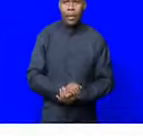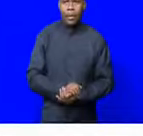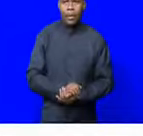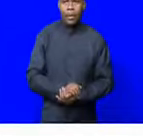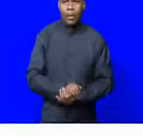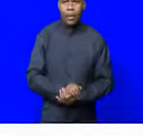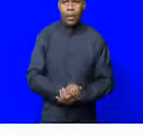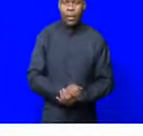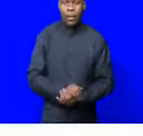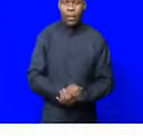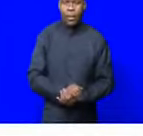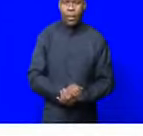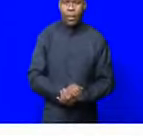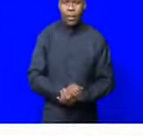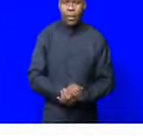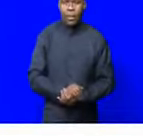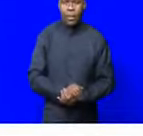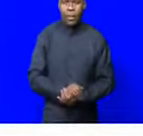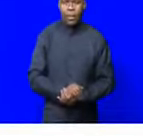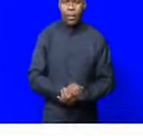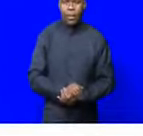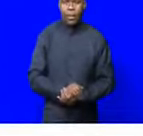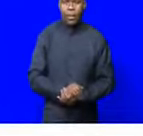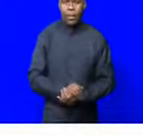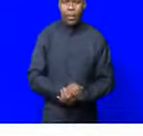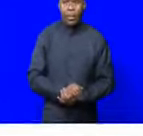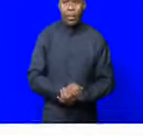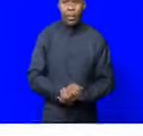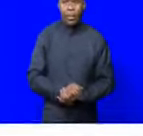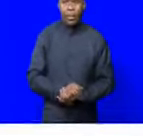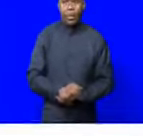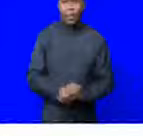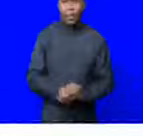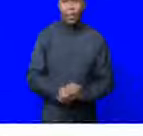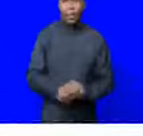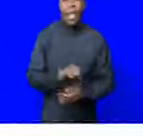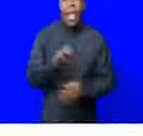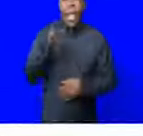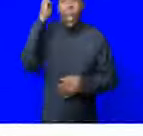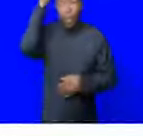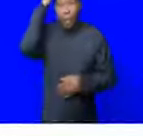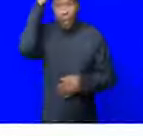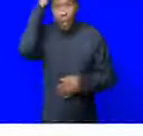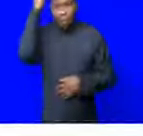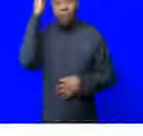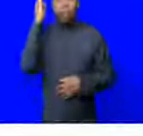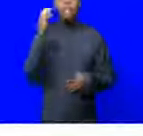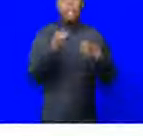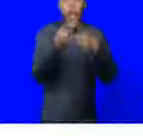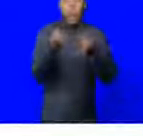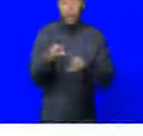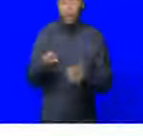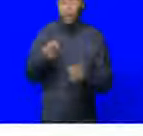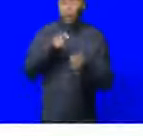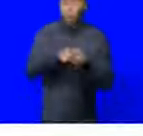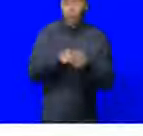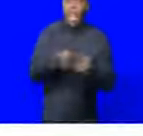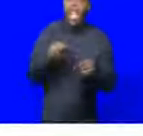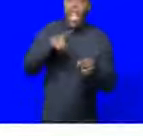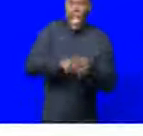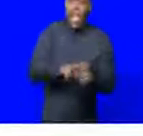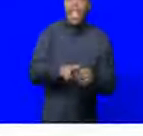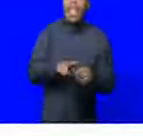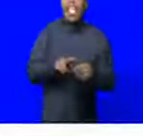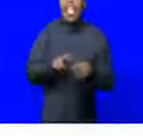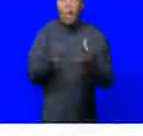ngensakaso nangelithando leliphelele. The presence and active participation of their royal highnesses encouraged